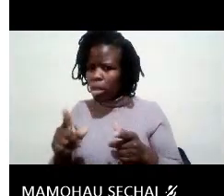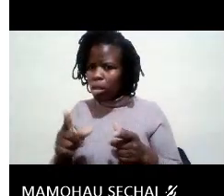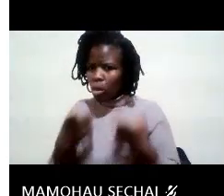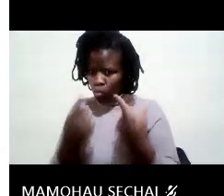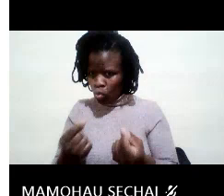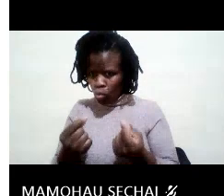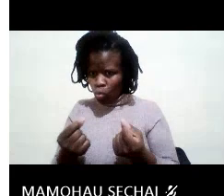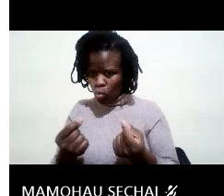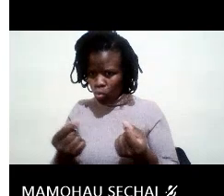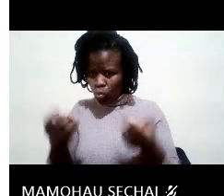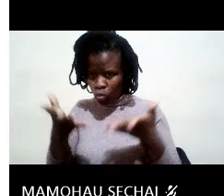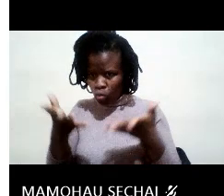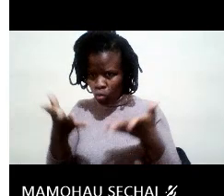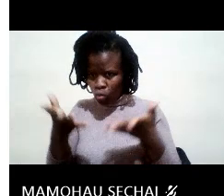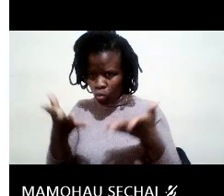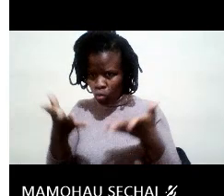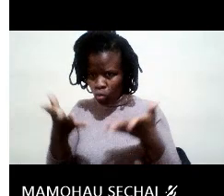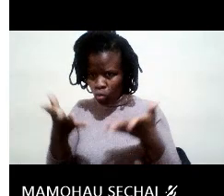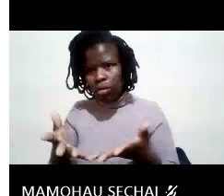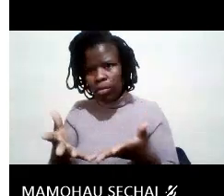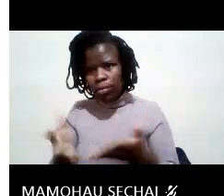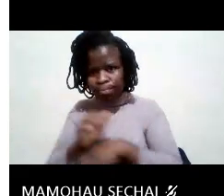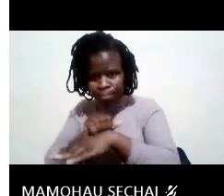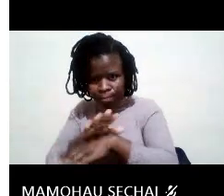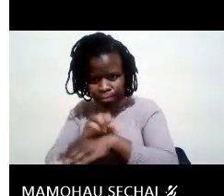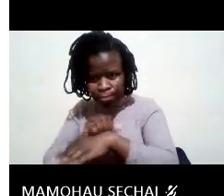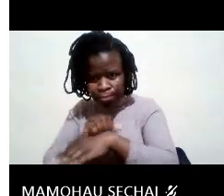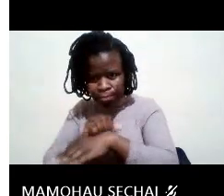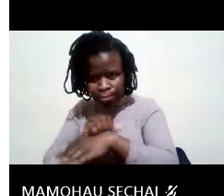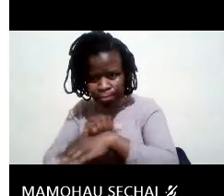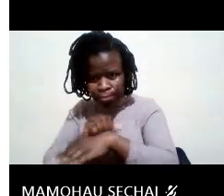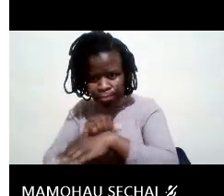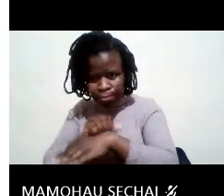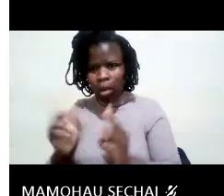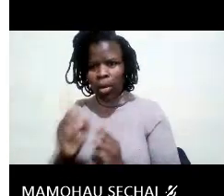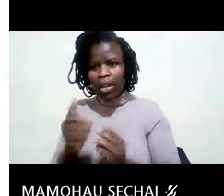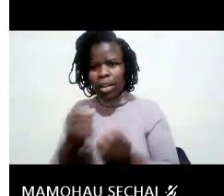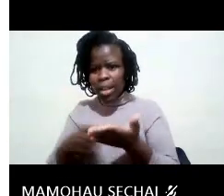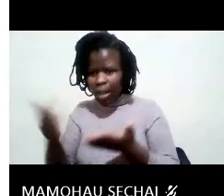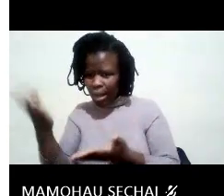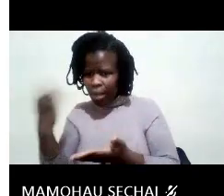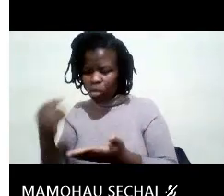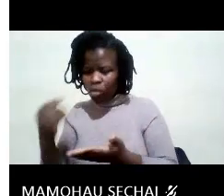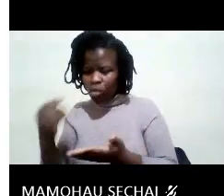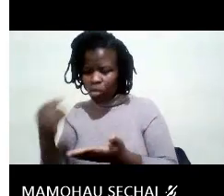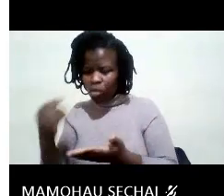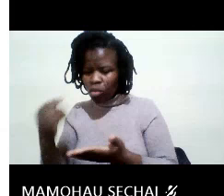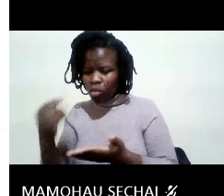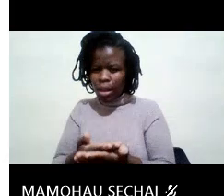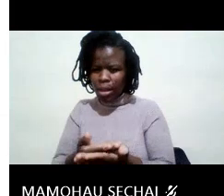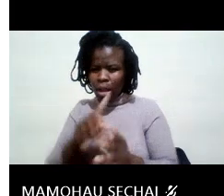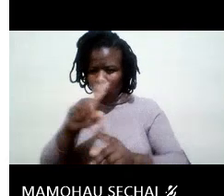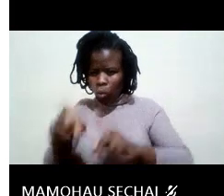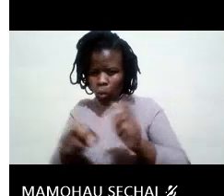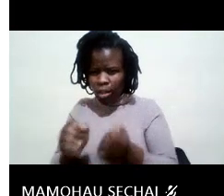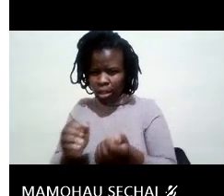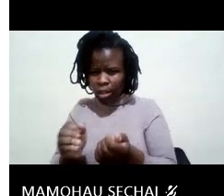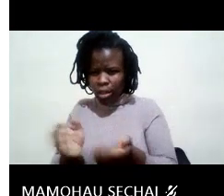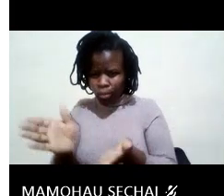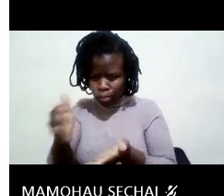So let's do the same thing we did last week. Compile your questions or area of clarification and send it to Affiliate, the class rep, so that they can send it to